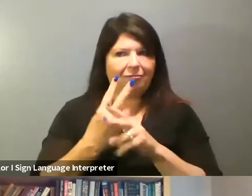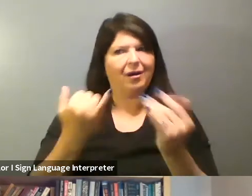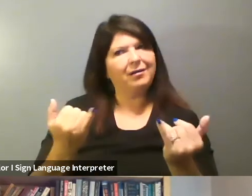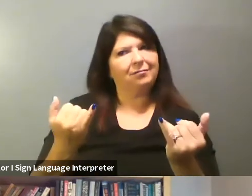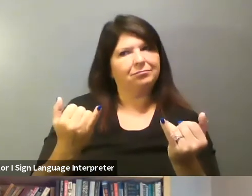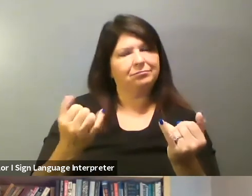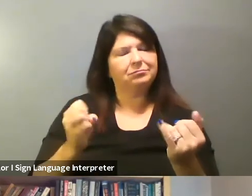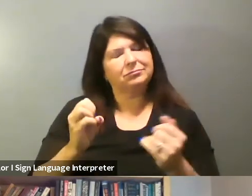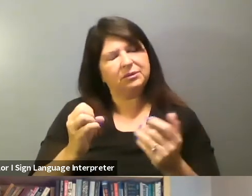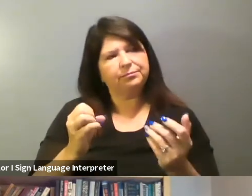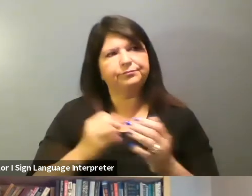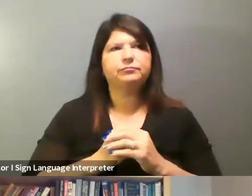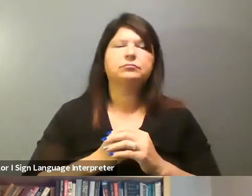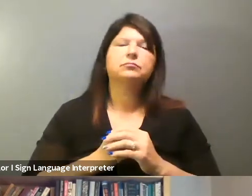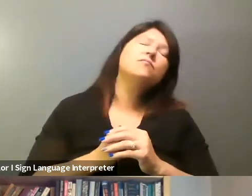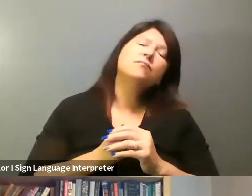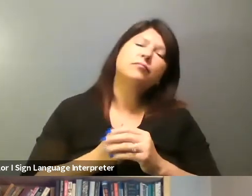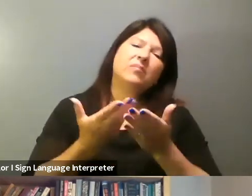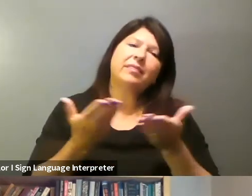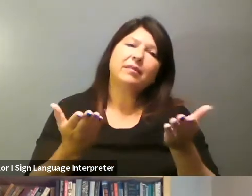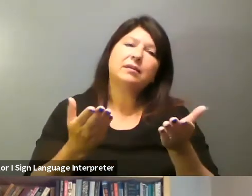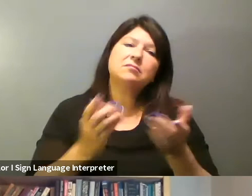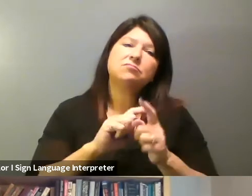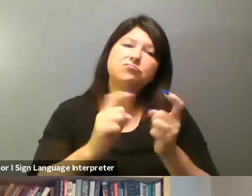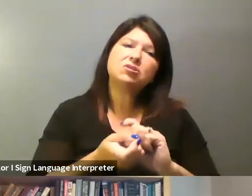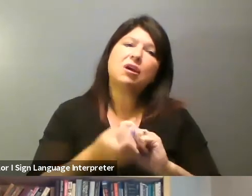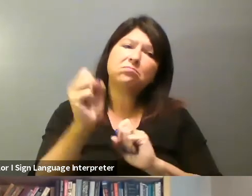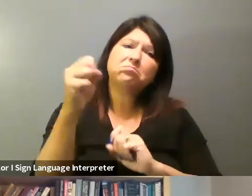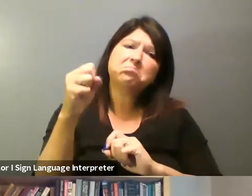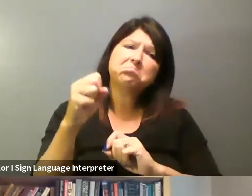things have changed considerably. There is a